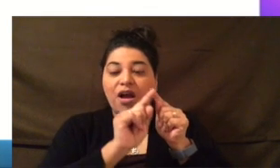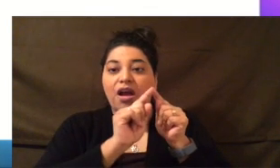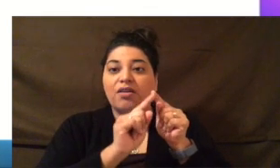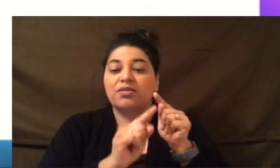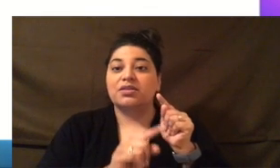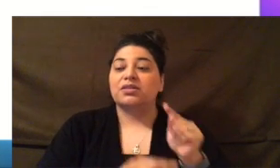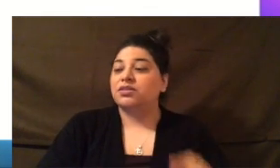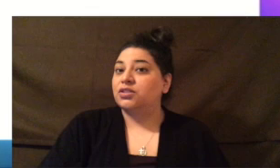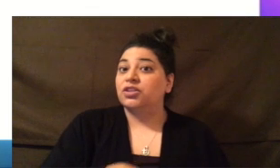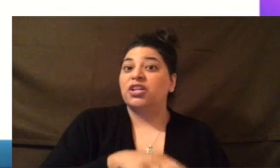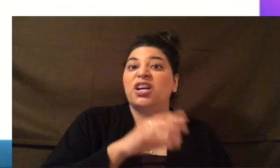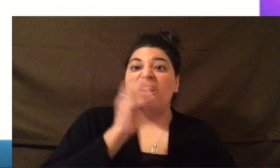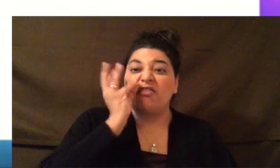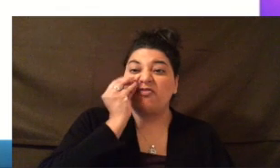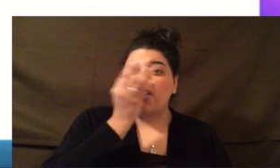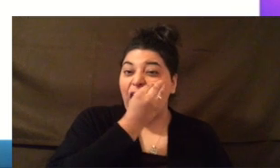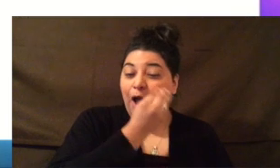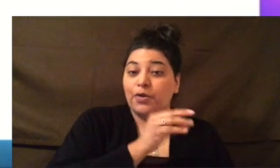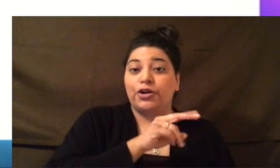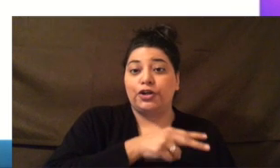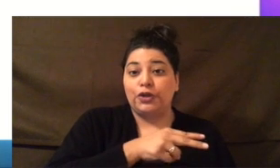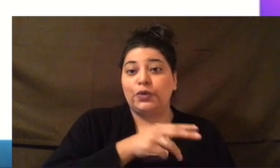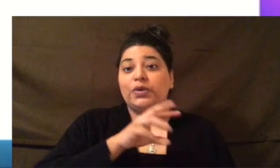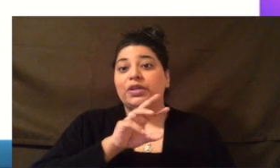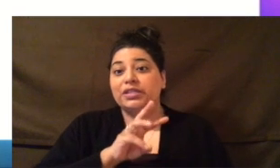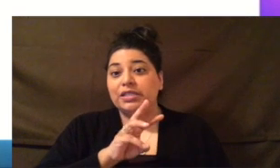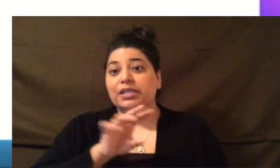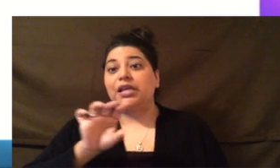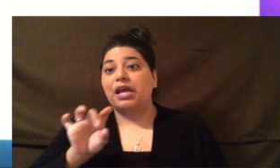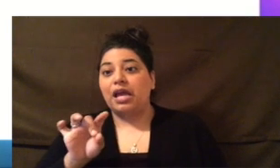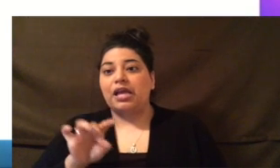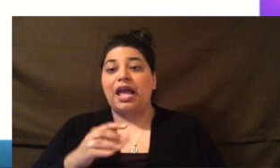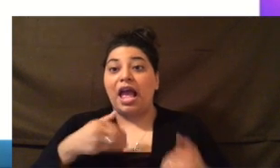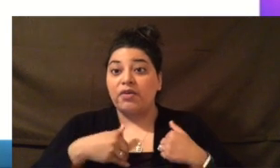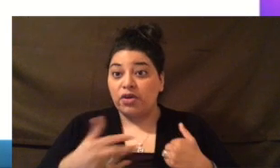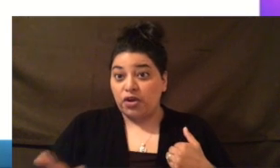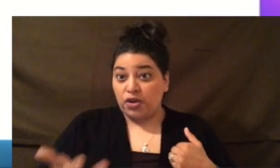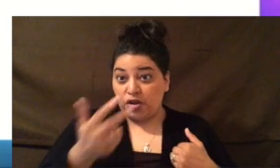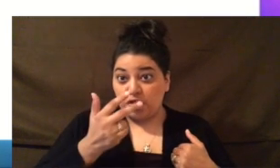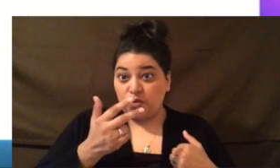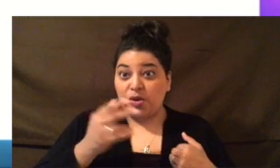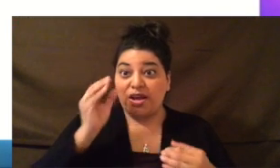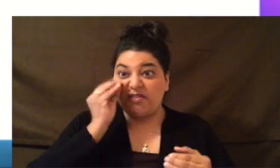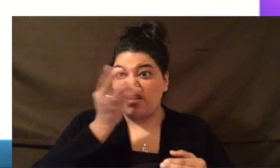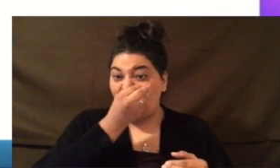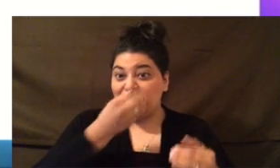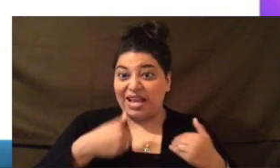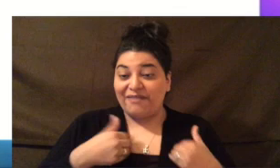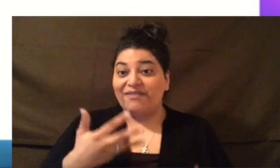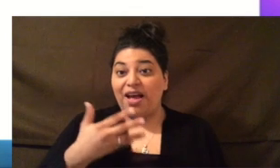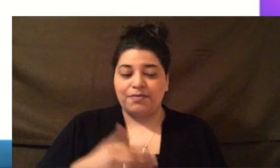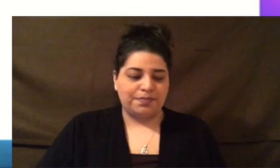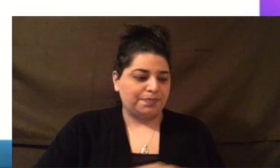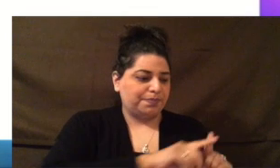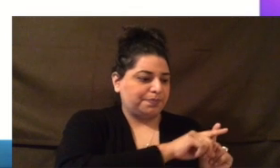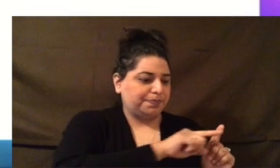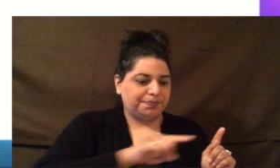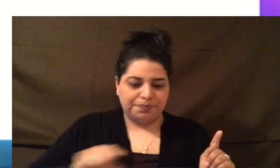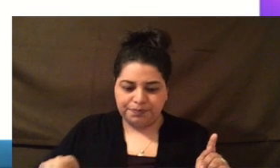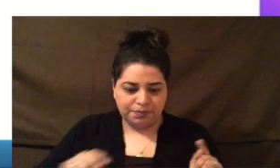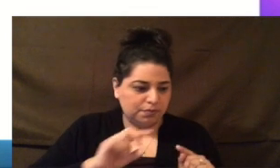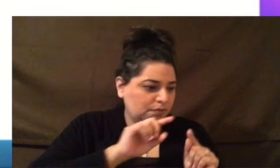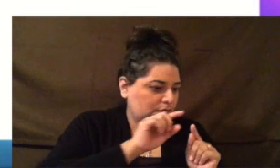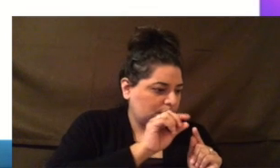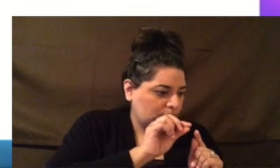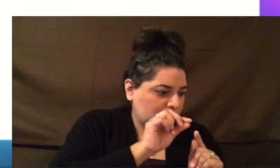2, number 6, and number 8. So let's go ahead and put that on our dot plot. We have a total of 3 dots, and we're going to